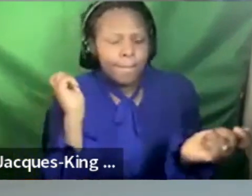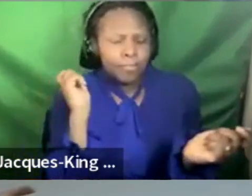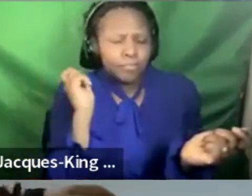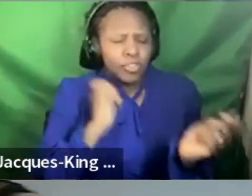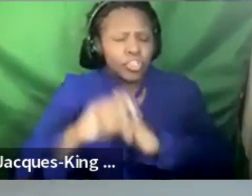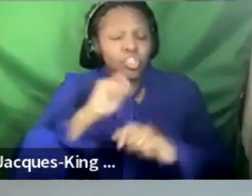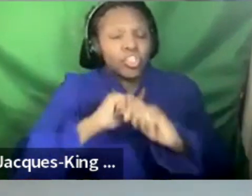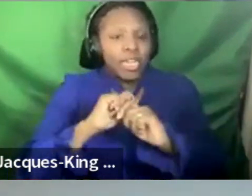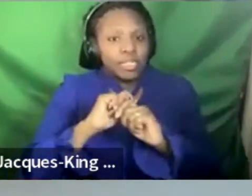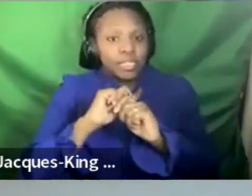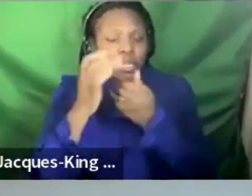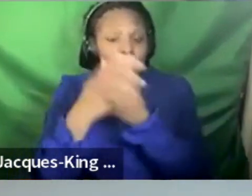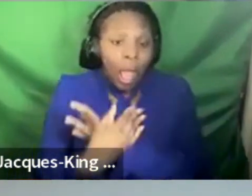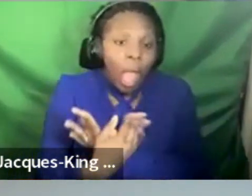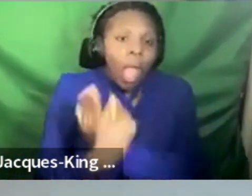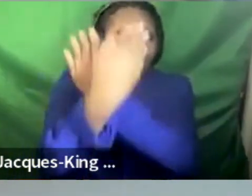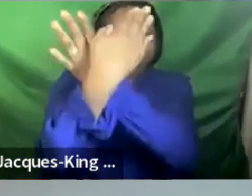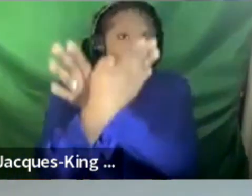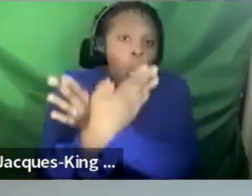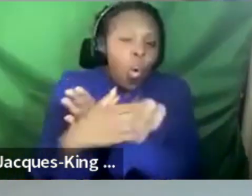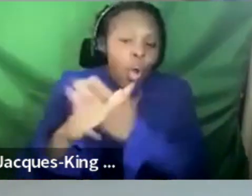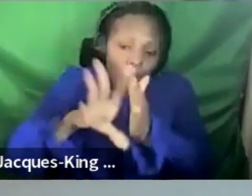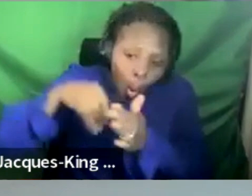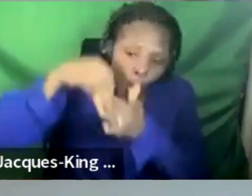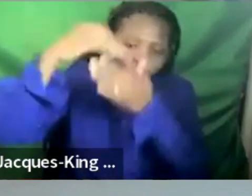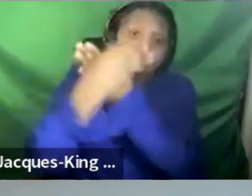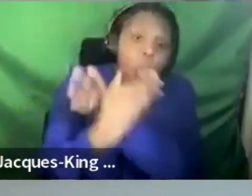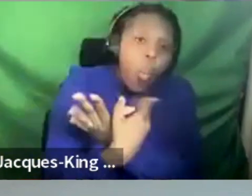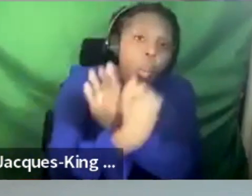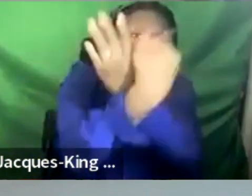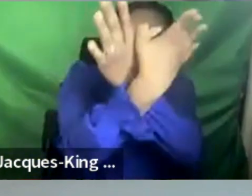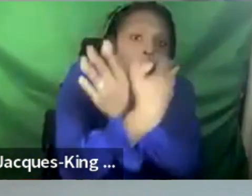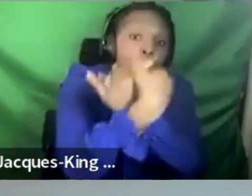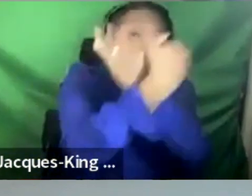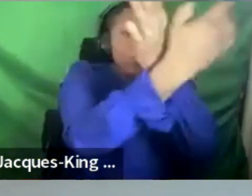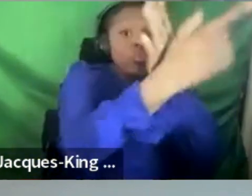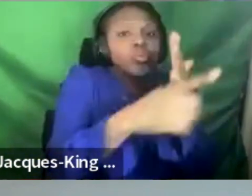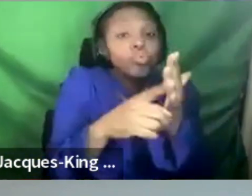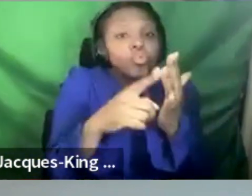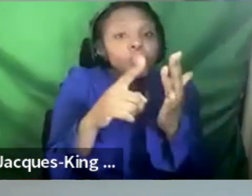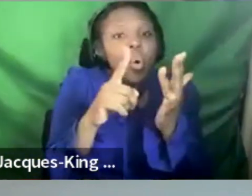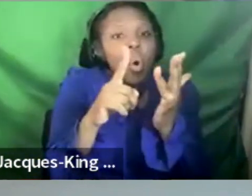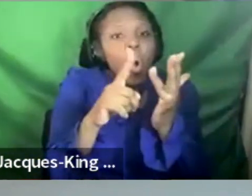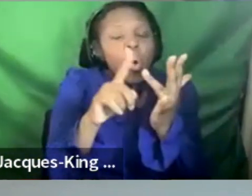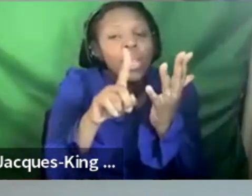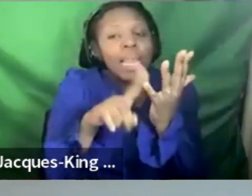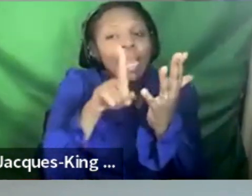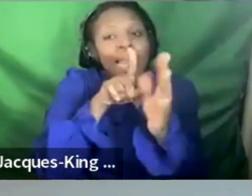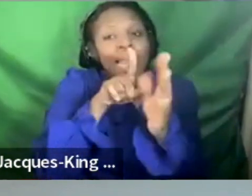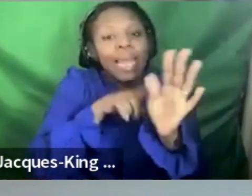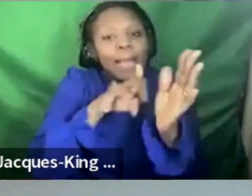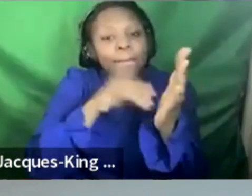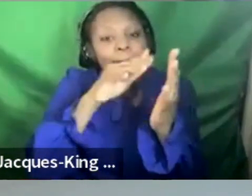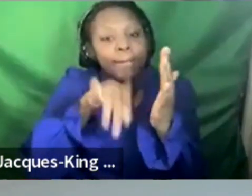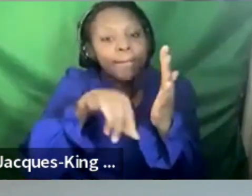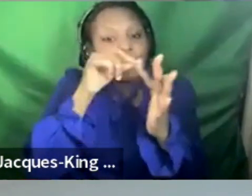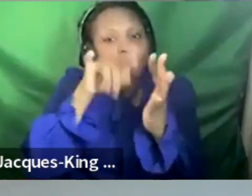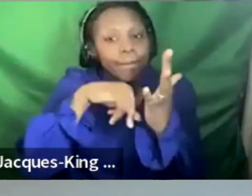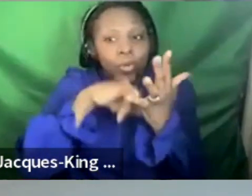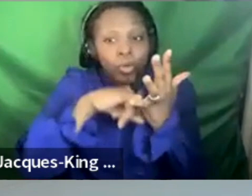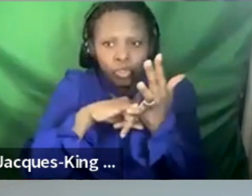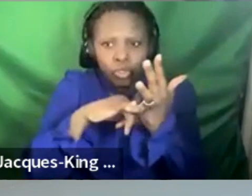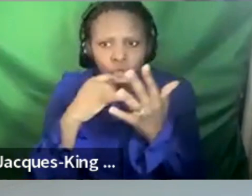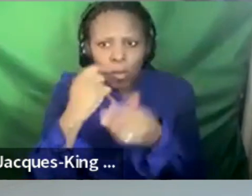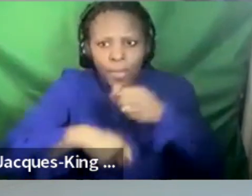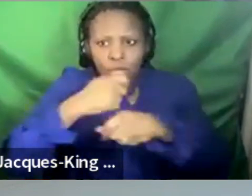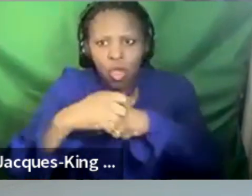Ganymede away to Olympus, where Ganymede is now essentially the water carrier for the gods. So there's